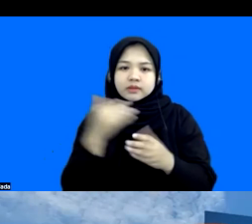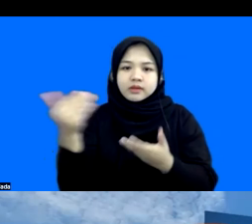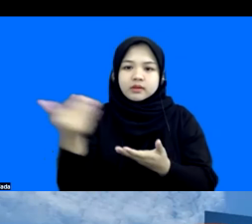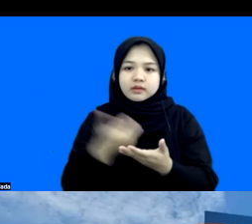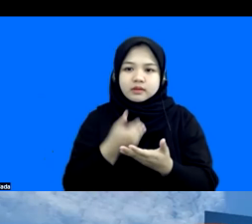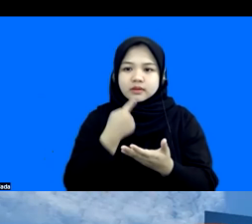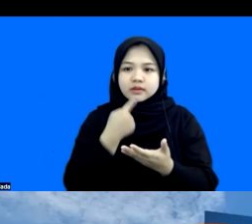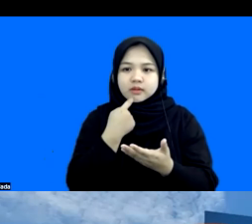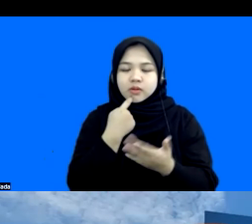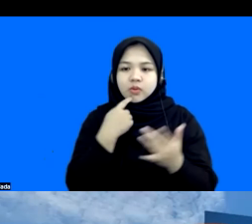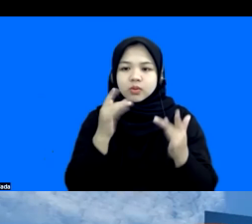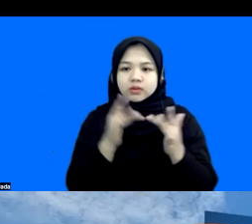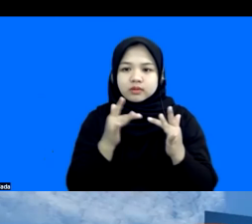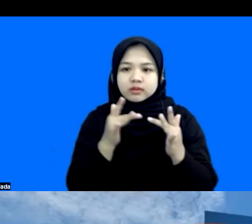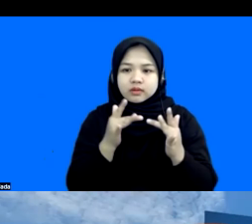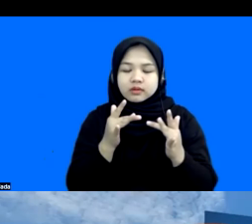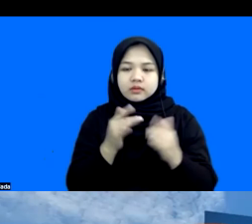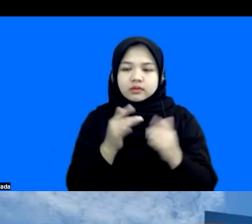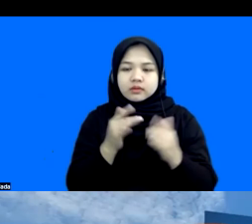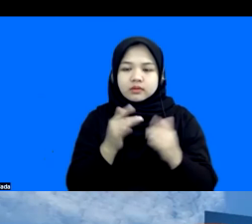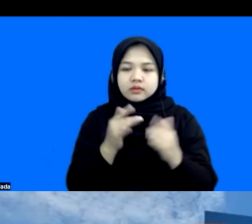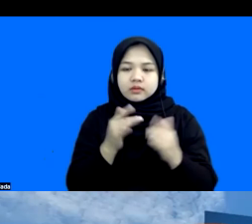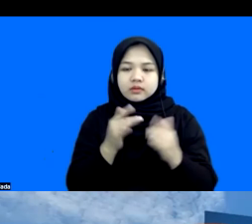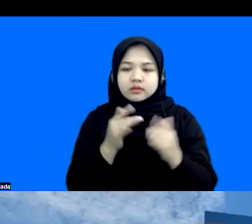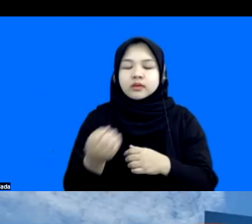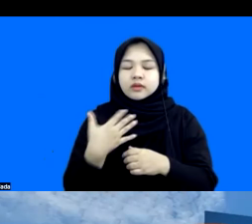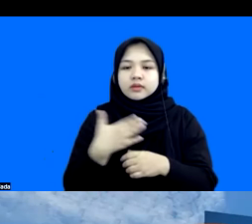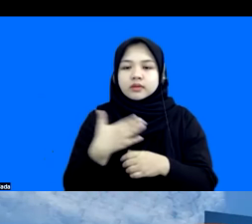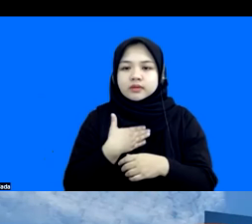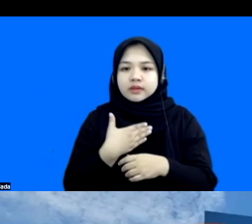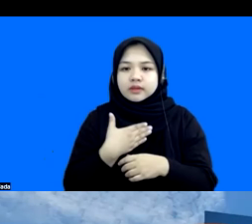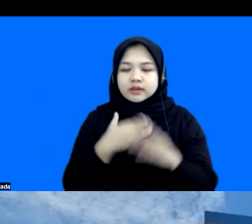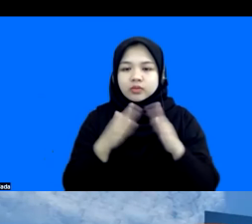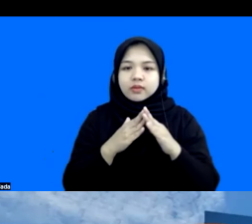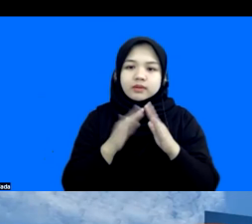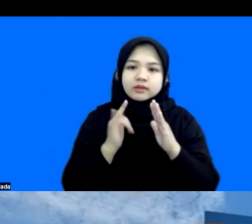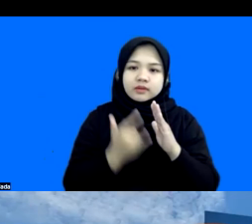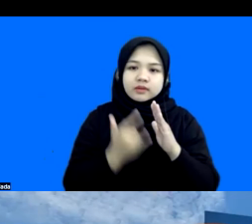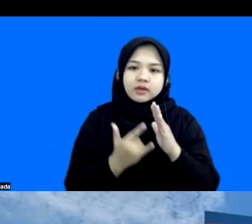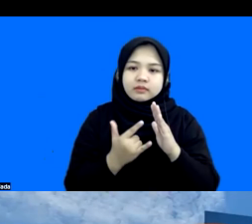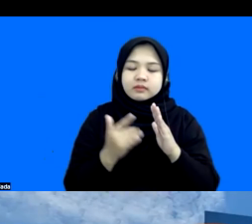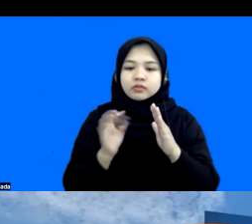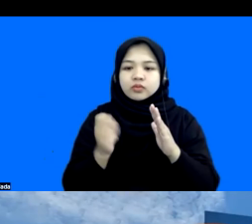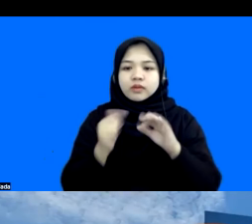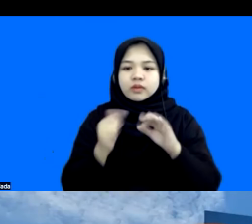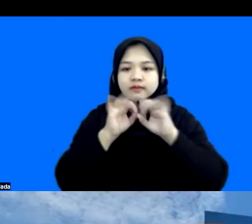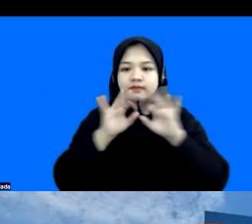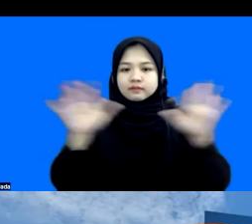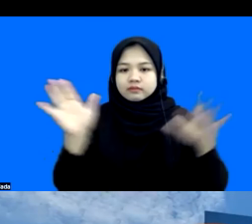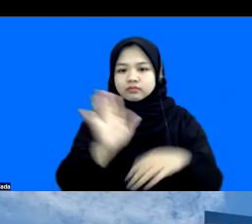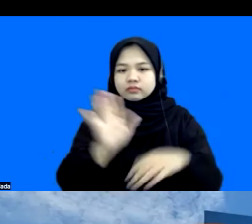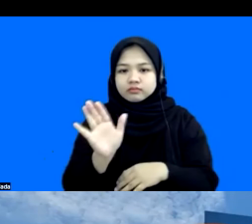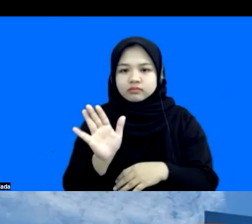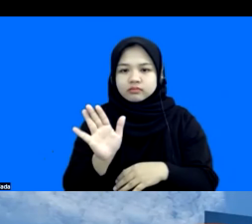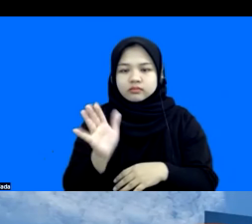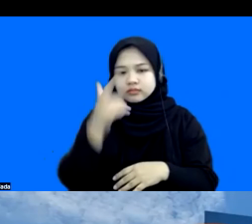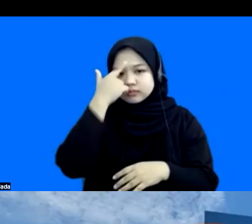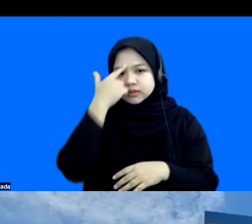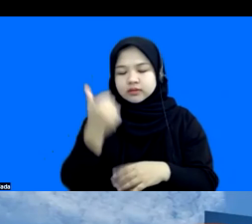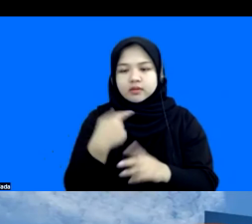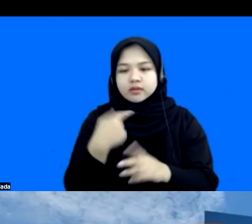home, not spreading the virus. So very smart and very useful, isn't it?